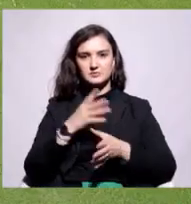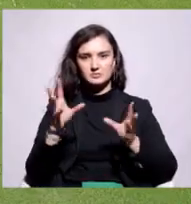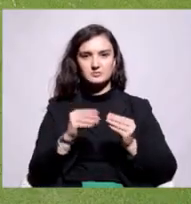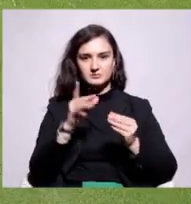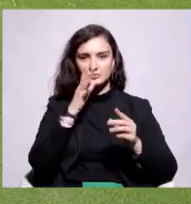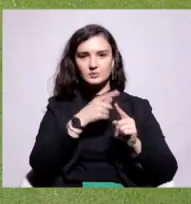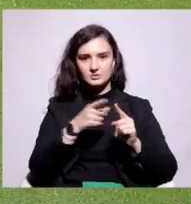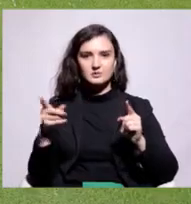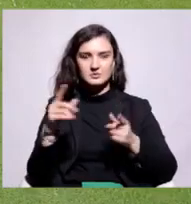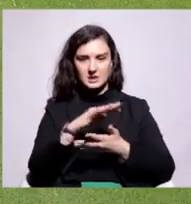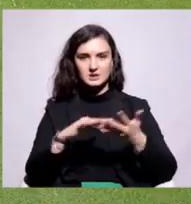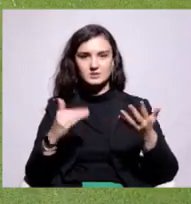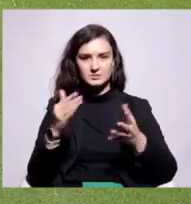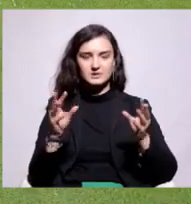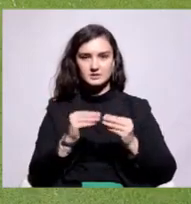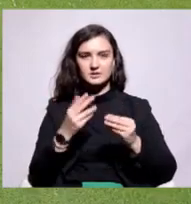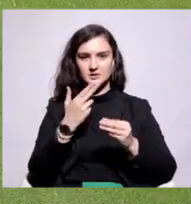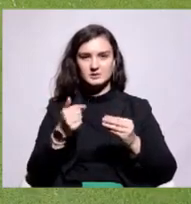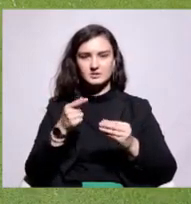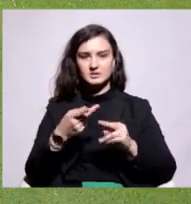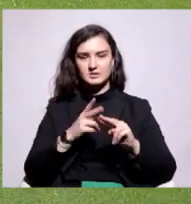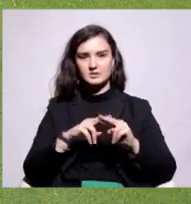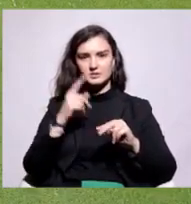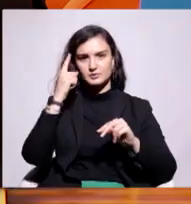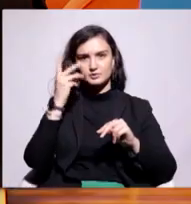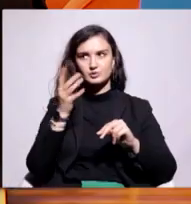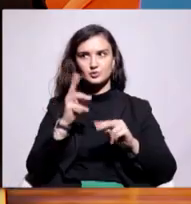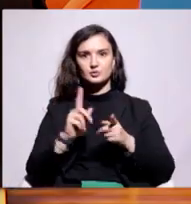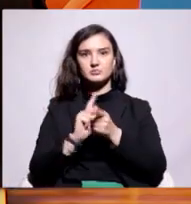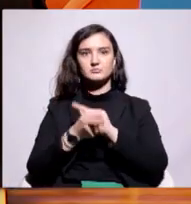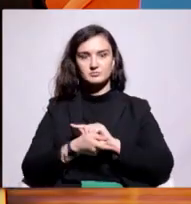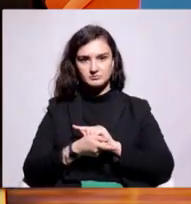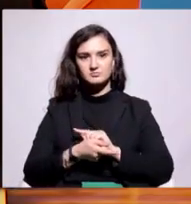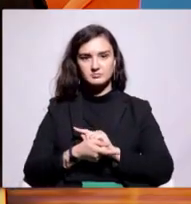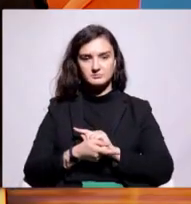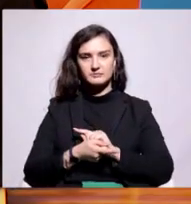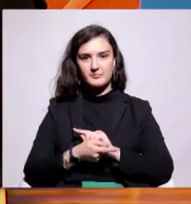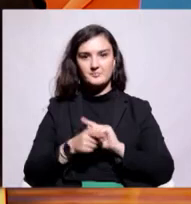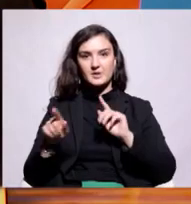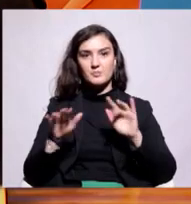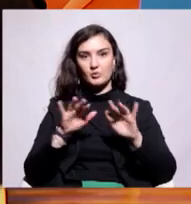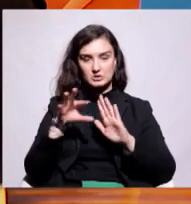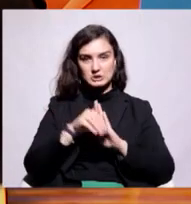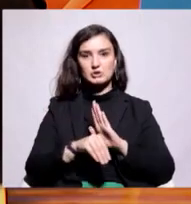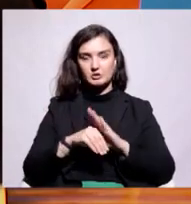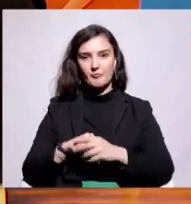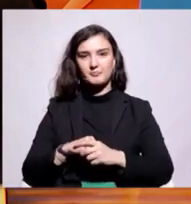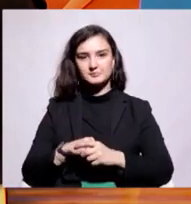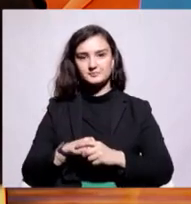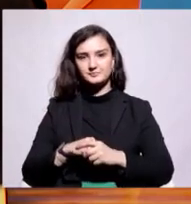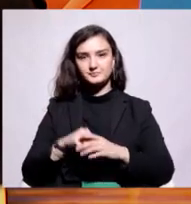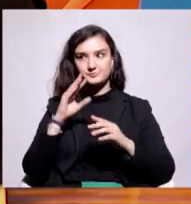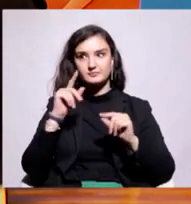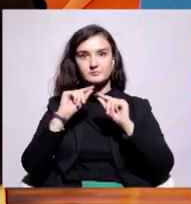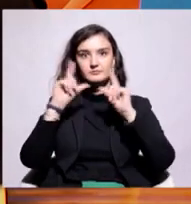spend time in the inn. Yeah, there have been numerous shocking changes, of course, in this process. When he wakes up,